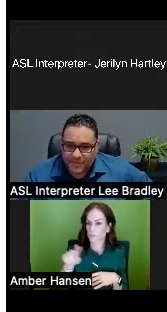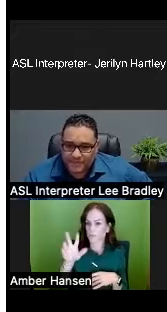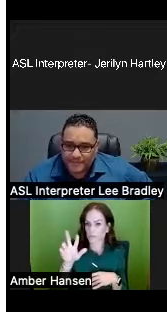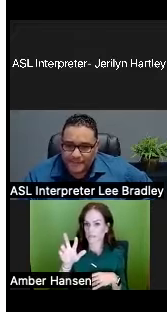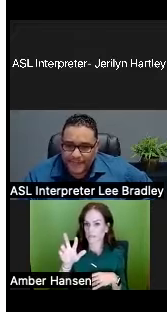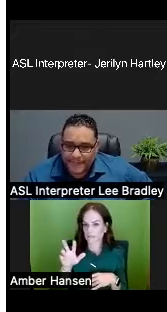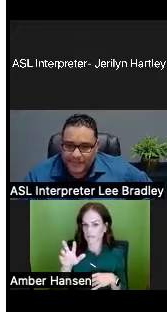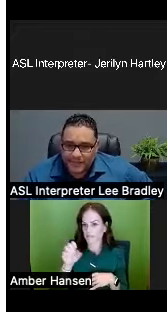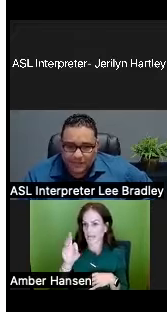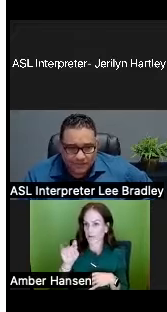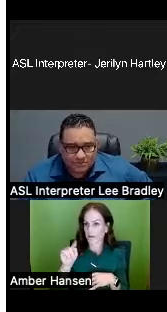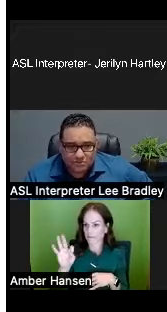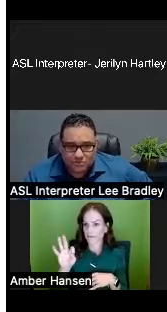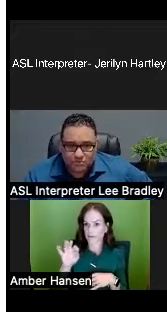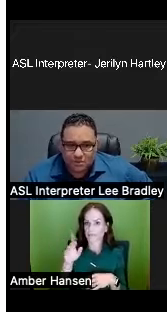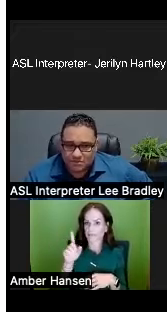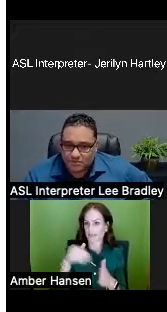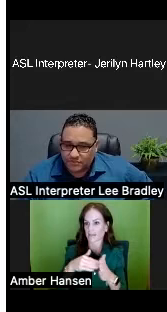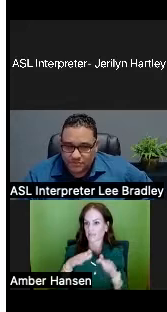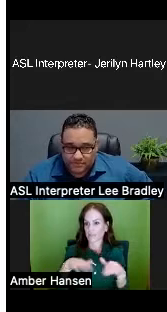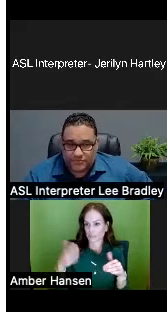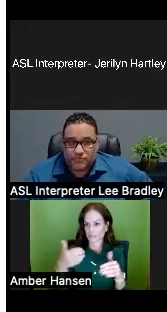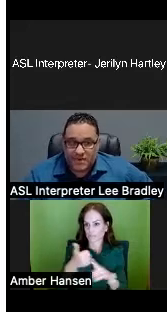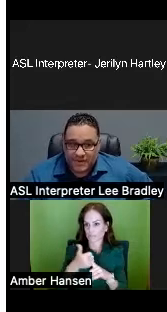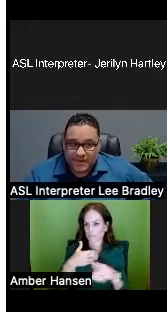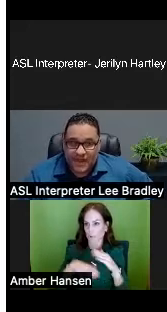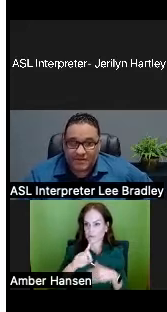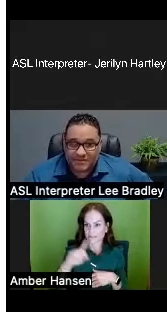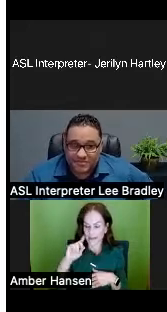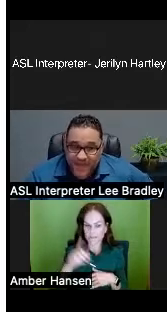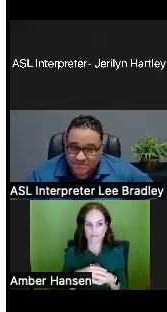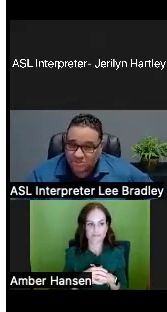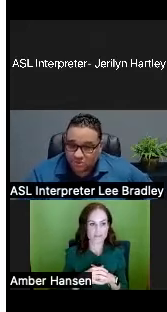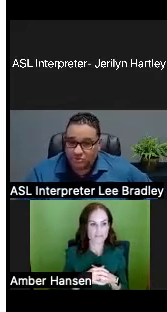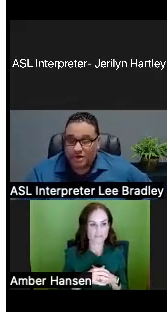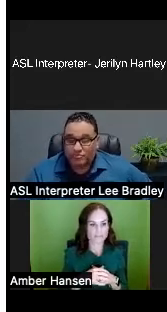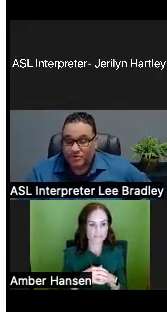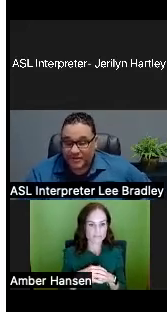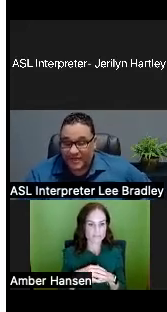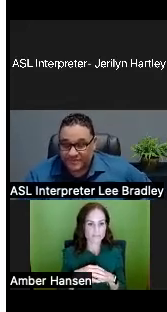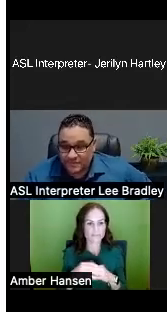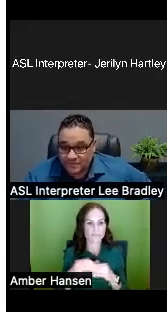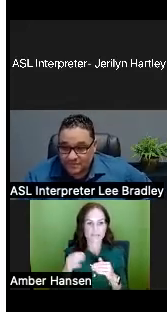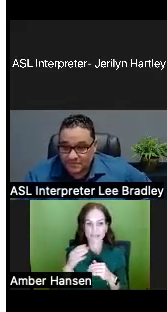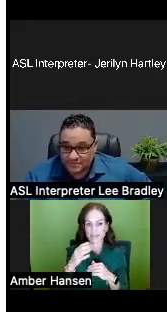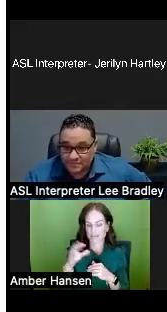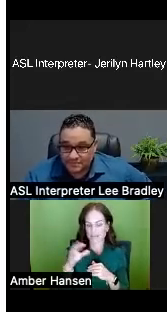know that 2 to 3 out of 1,000 children are born deaf?